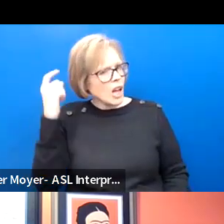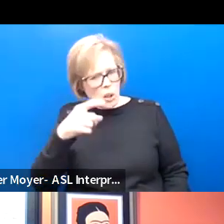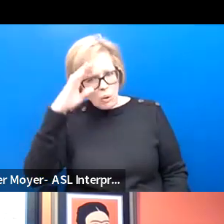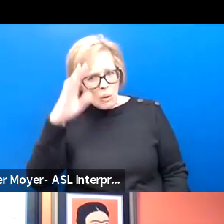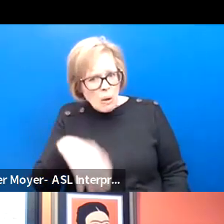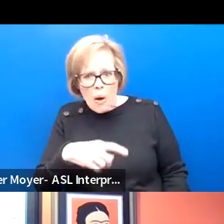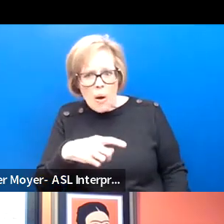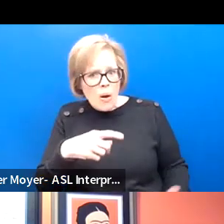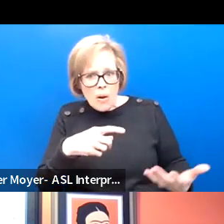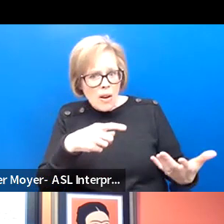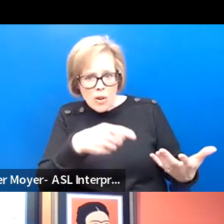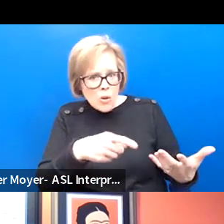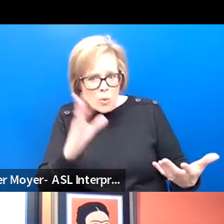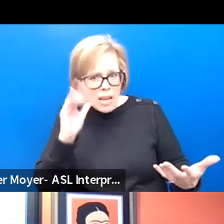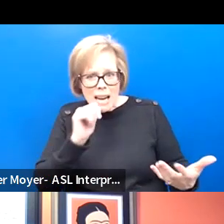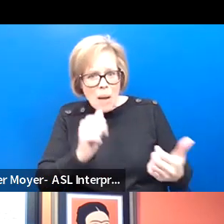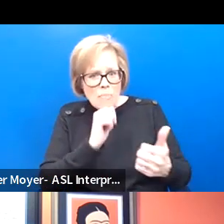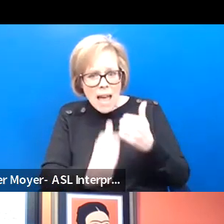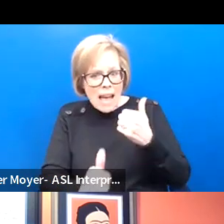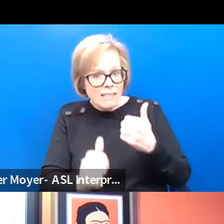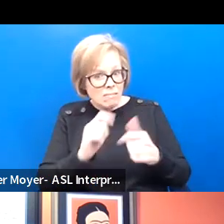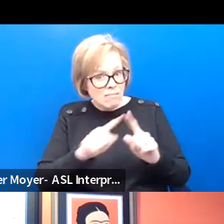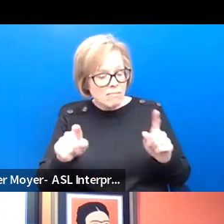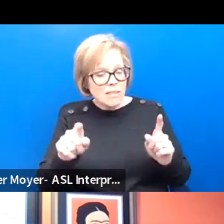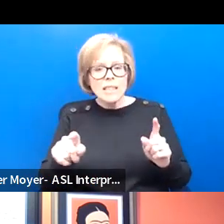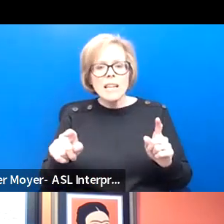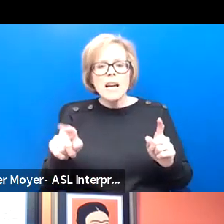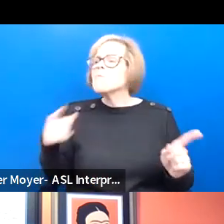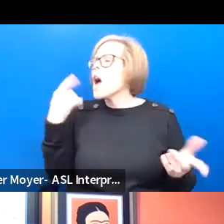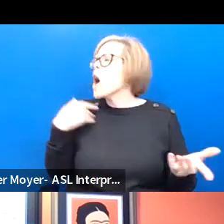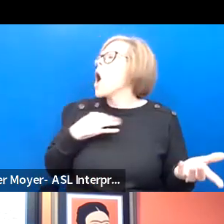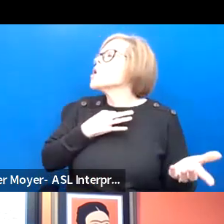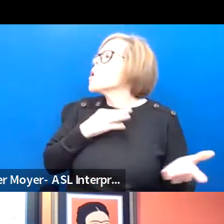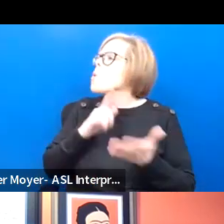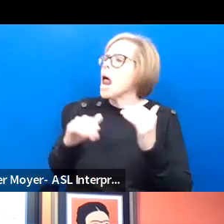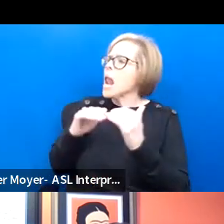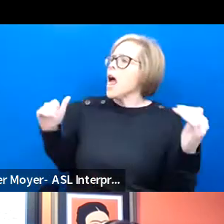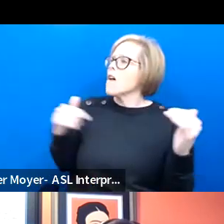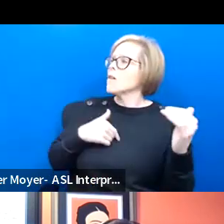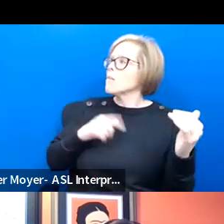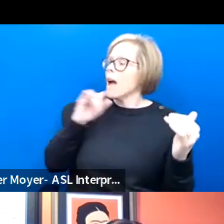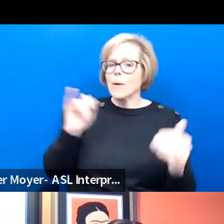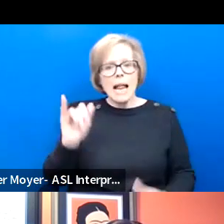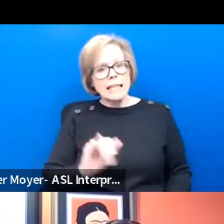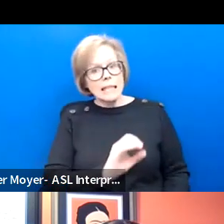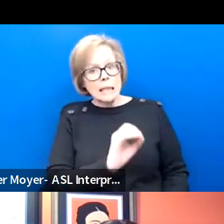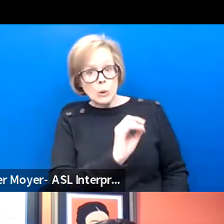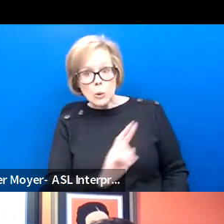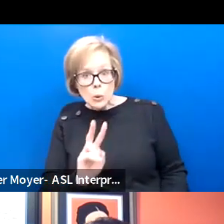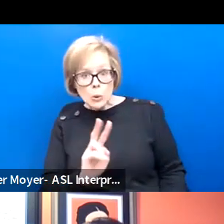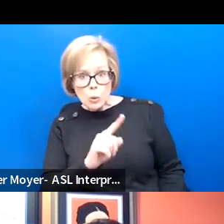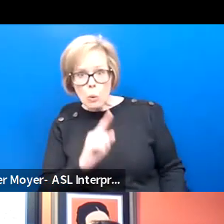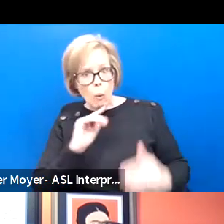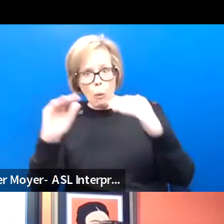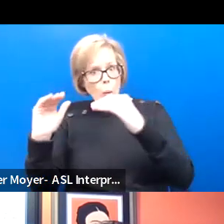that you're not going to pass it. And well, I kind of wanted to know what level I was at. Well, it was like 0 to 2. You're at a very